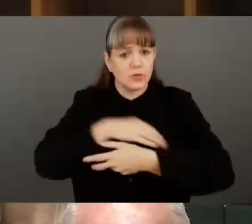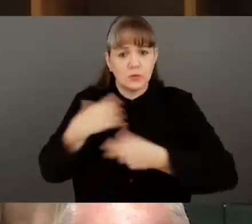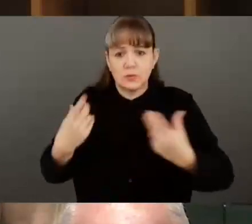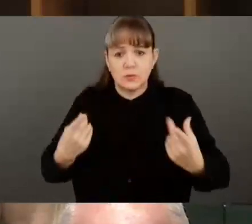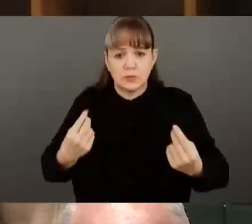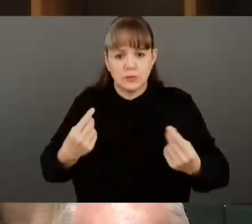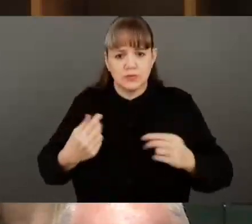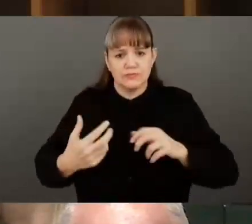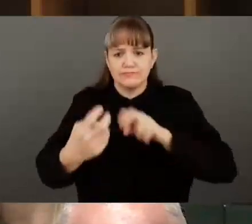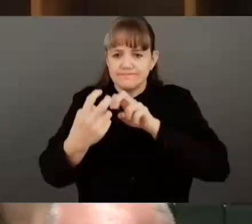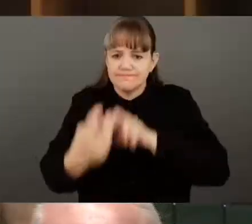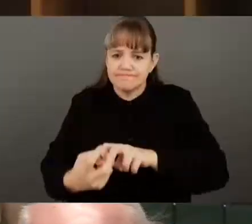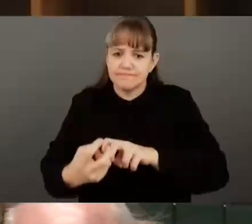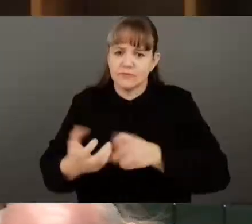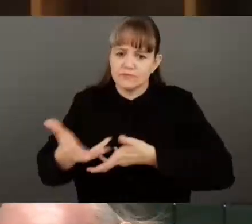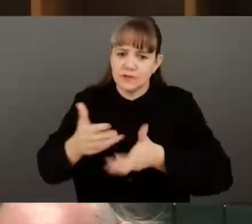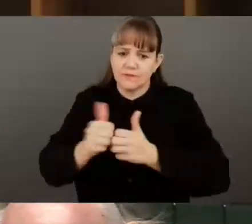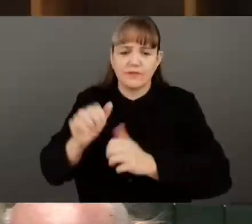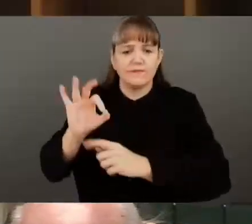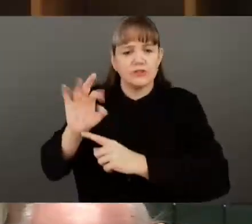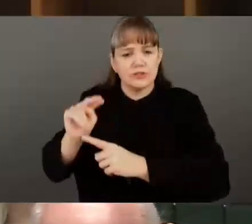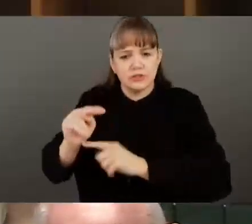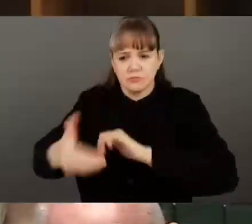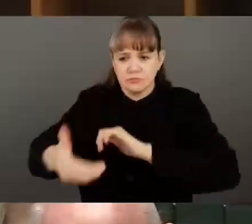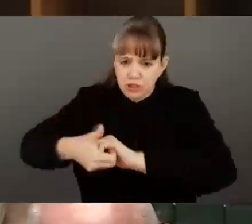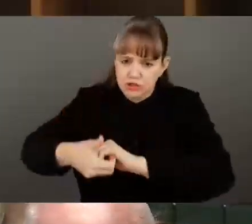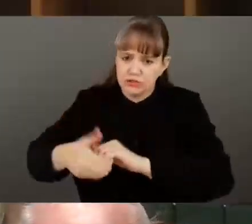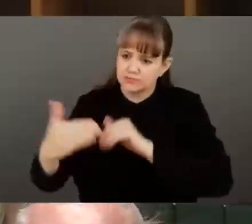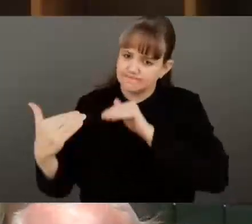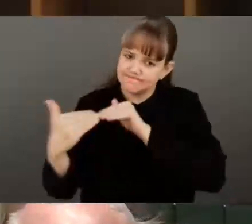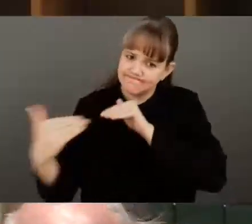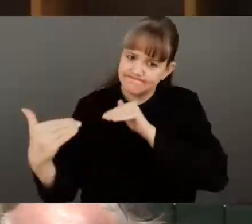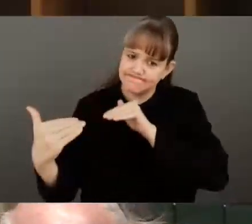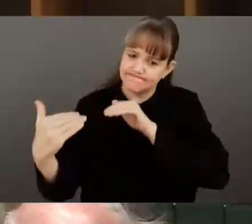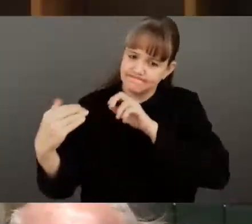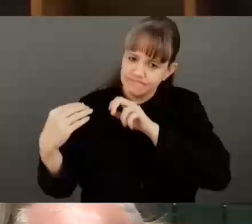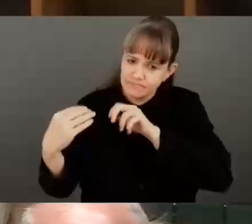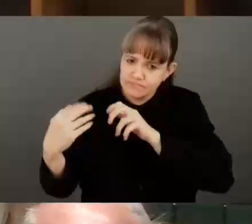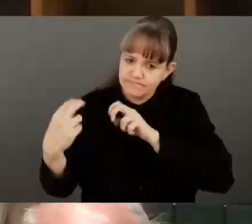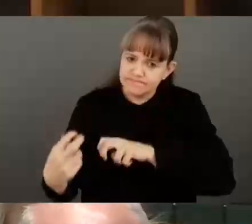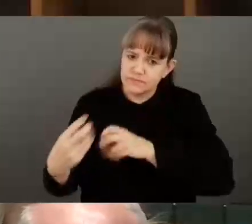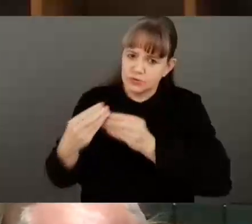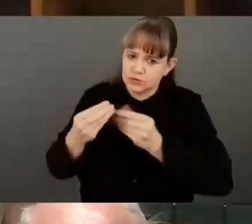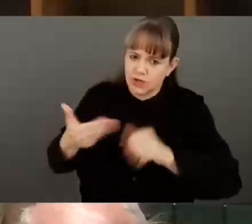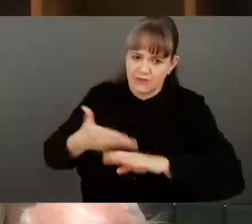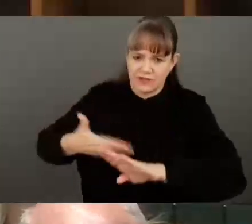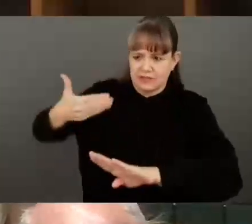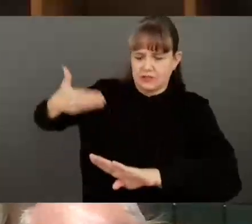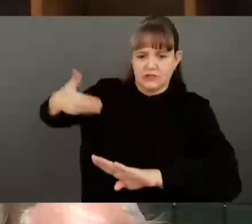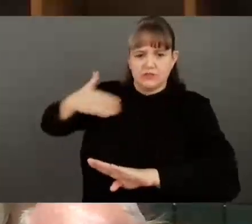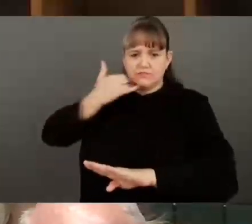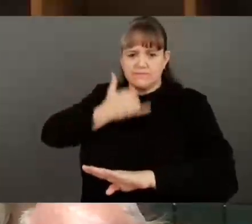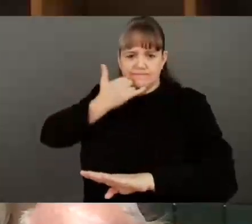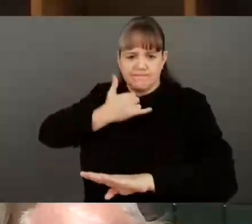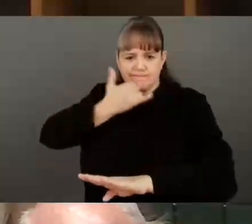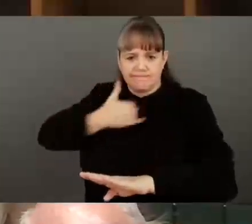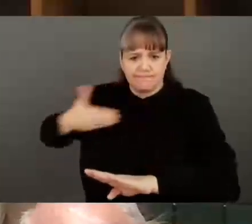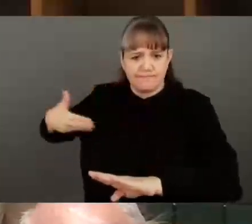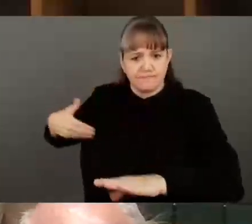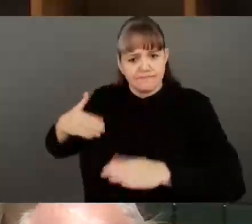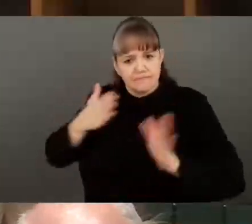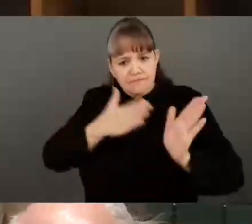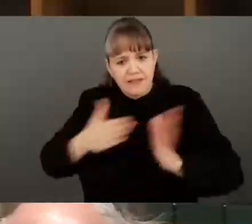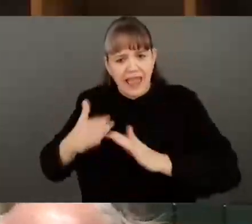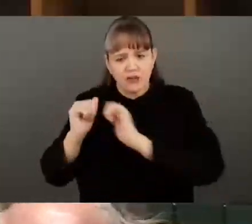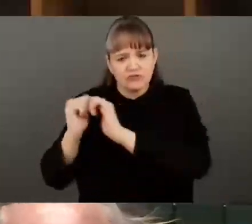the historic wrongs of the past and build a future for everybody in this province that lifts everybody up. And we're committed to that work and will continue